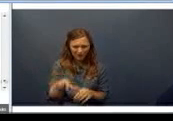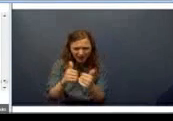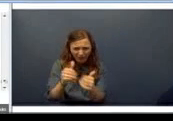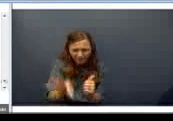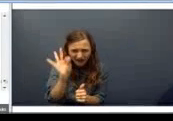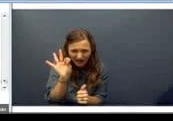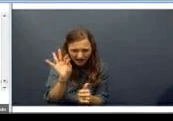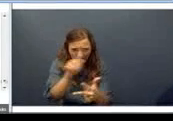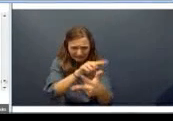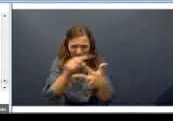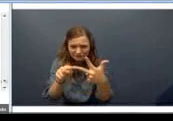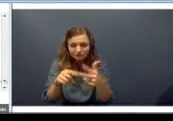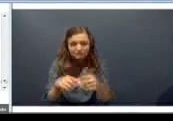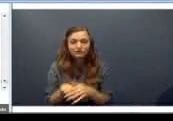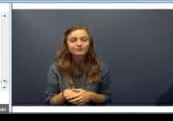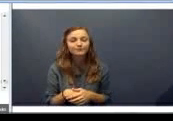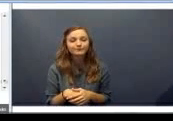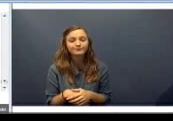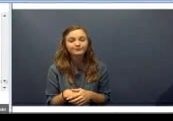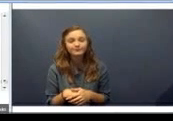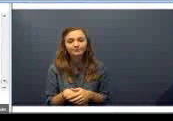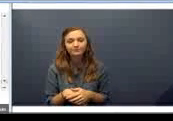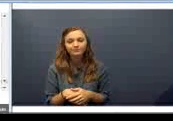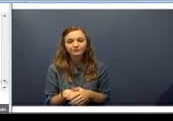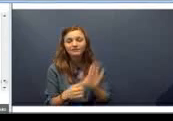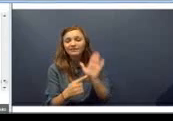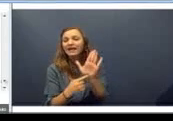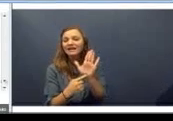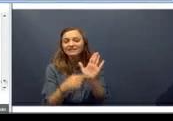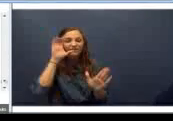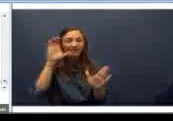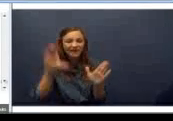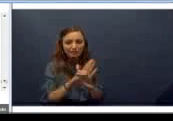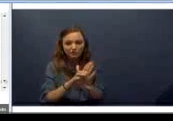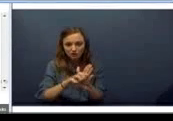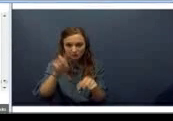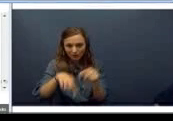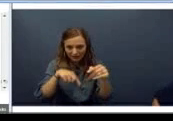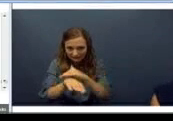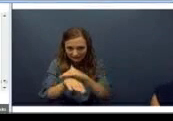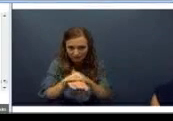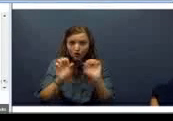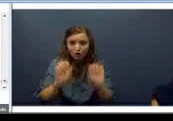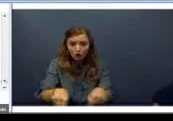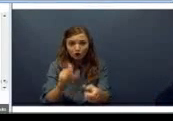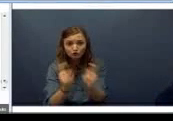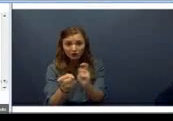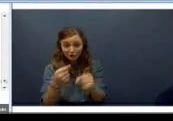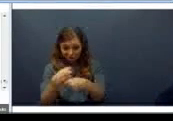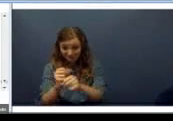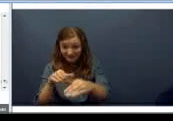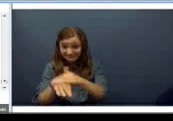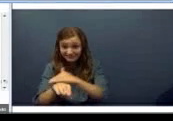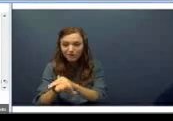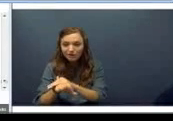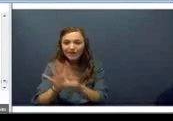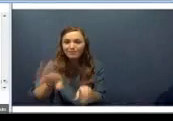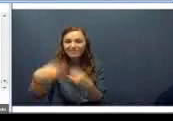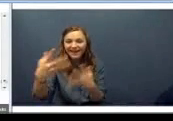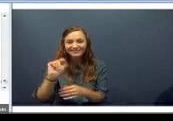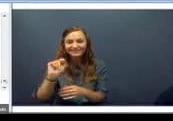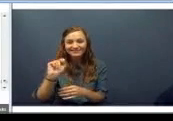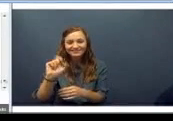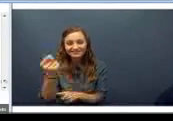site. So here's an example of images that are inaccessible, which could be made quite accessible